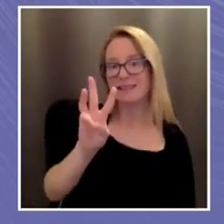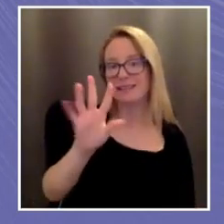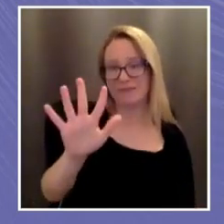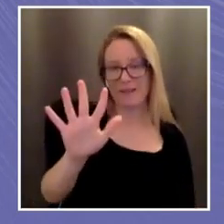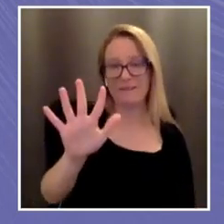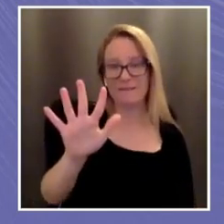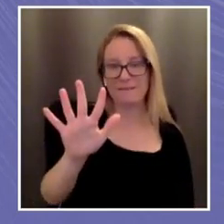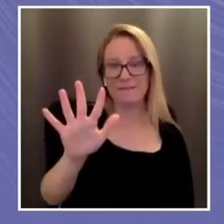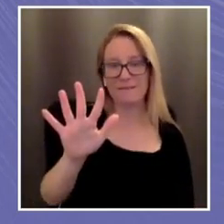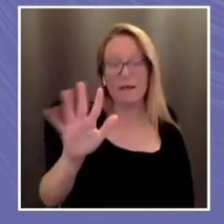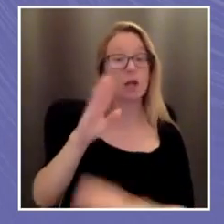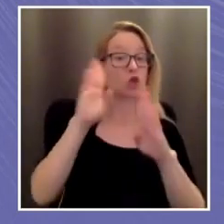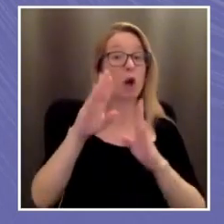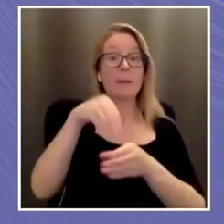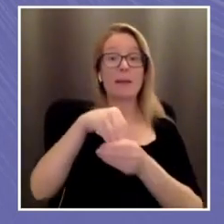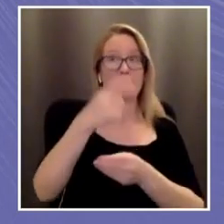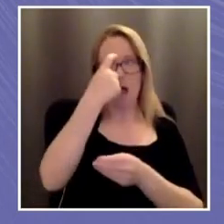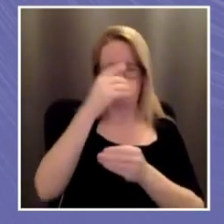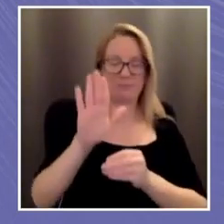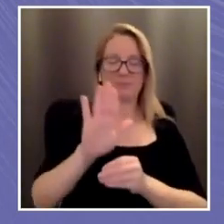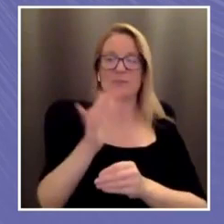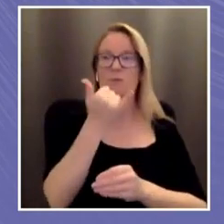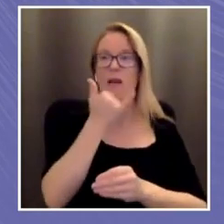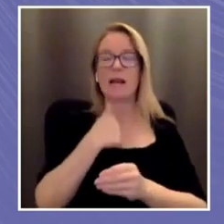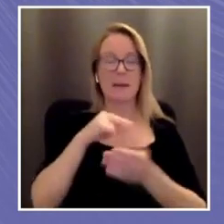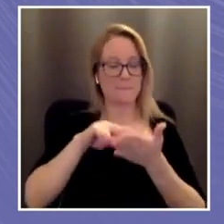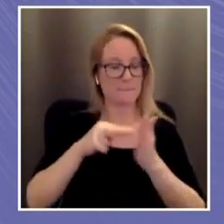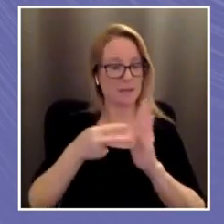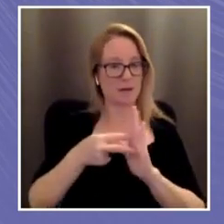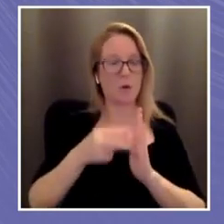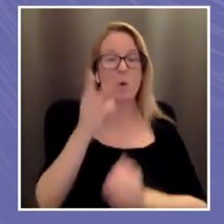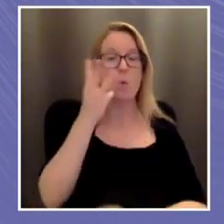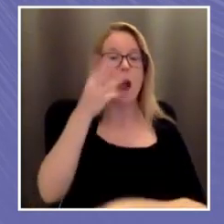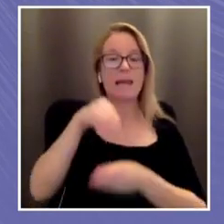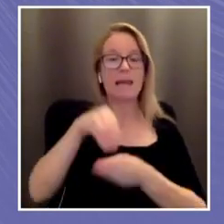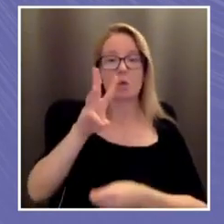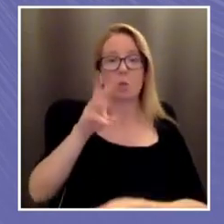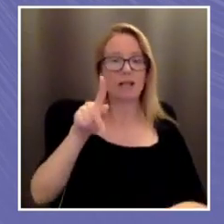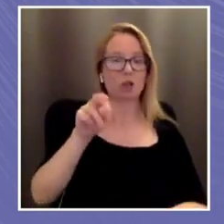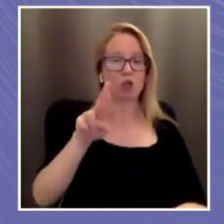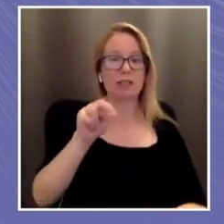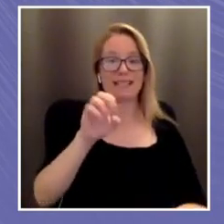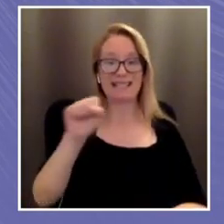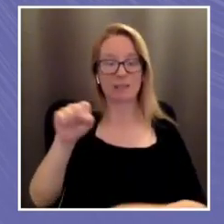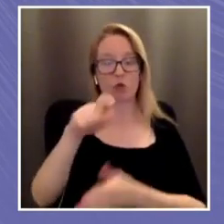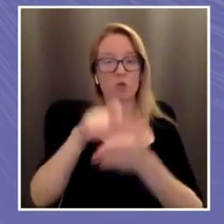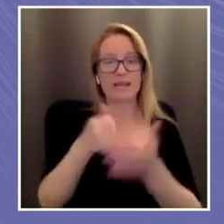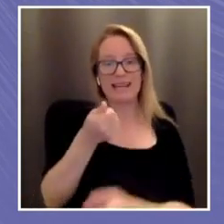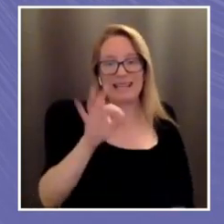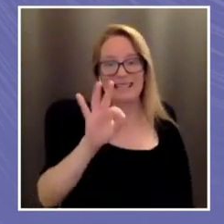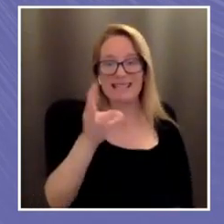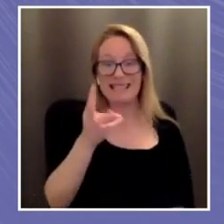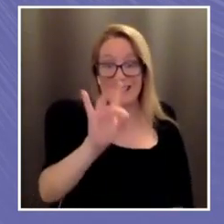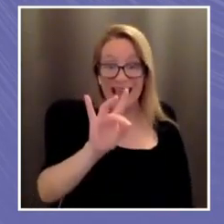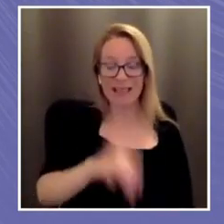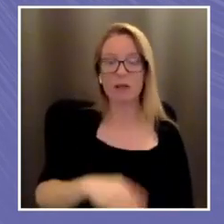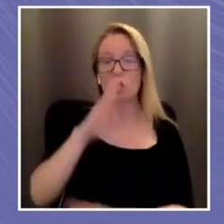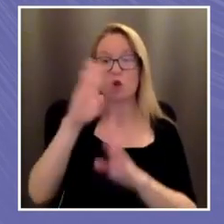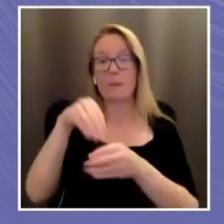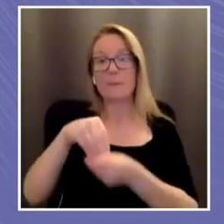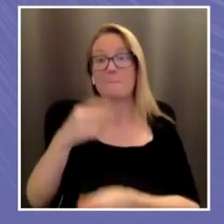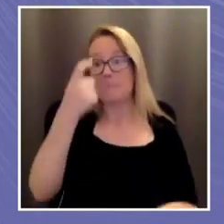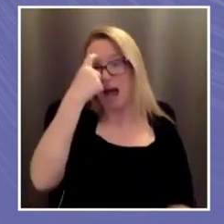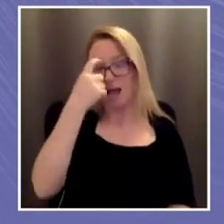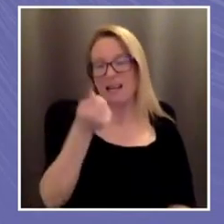1965. Trouble in Mind was written, Wine in the Wilderness was written in 68. Trouble in Mind was written in